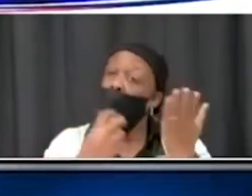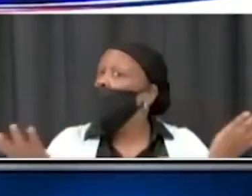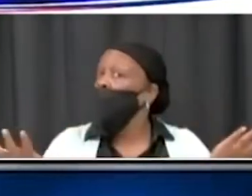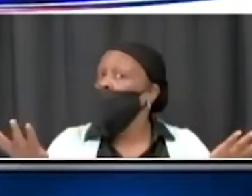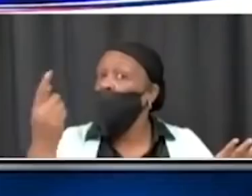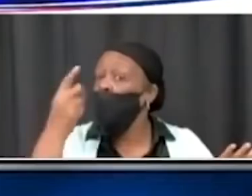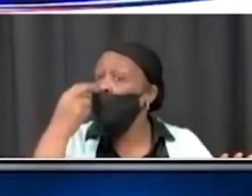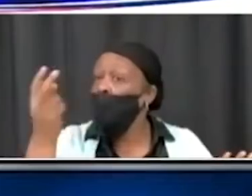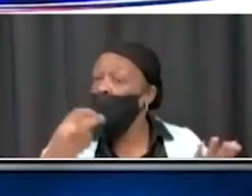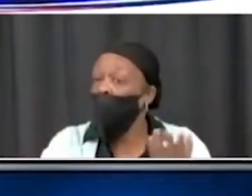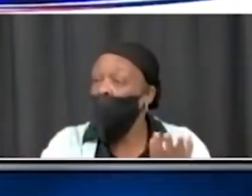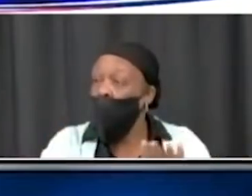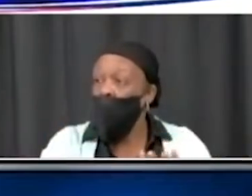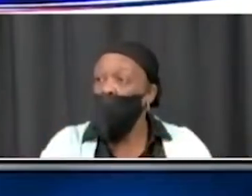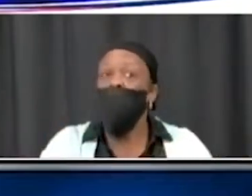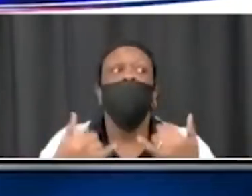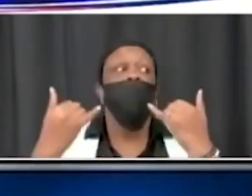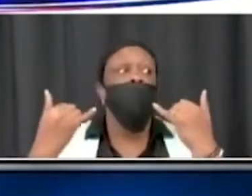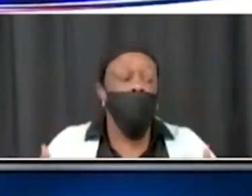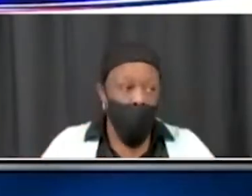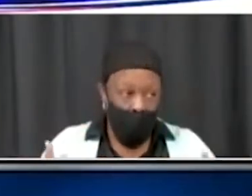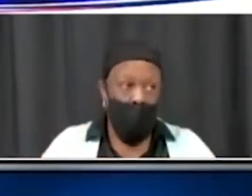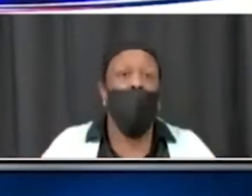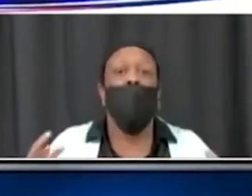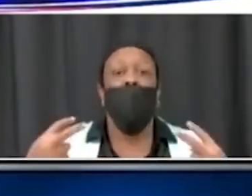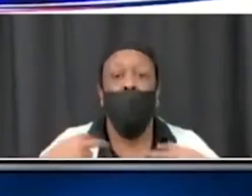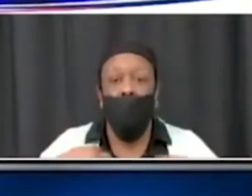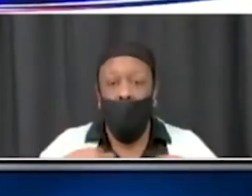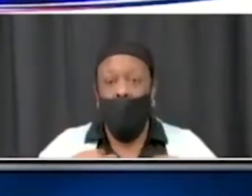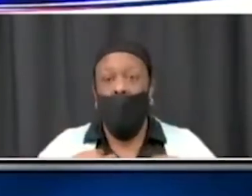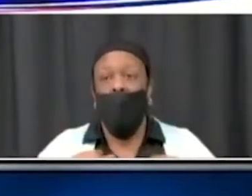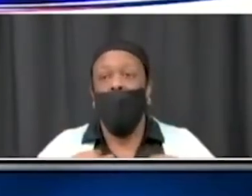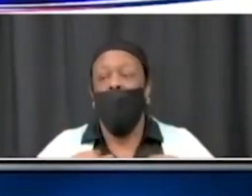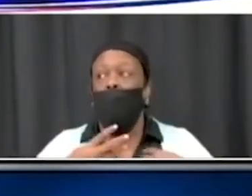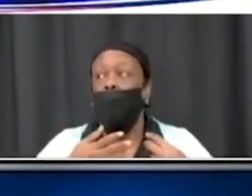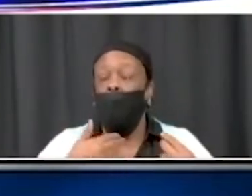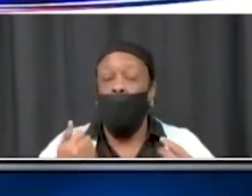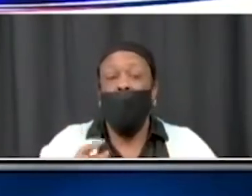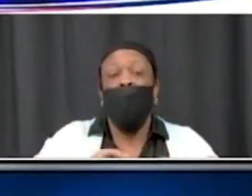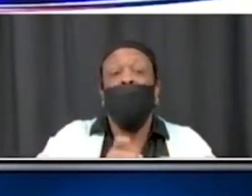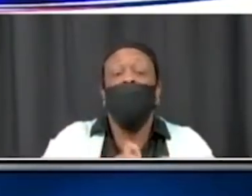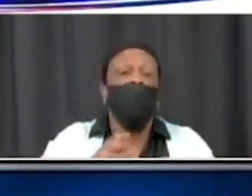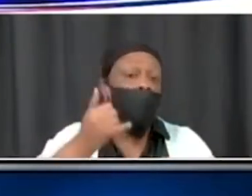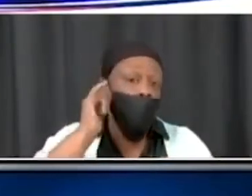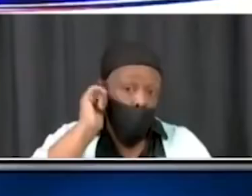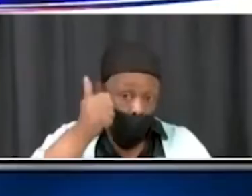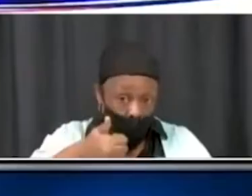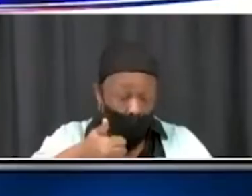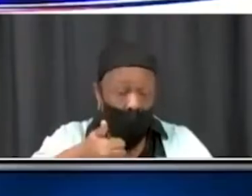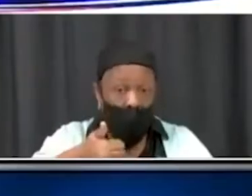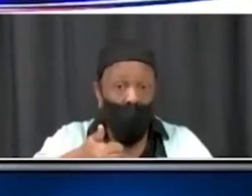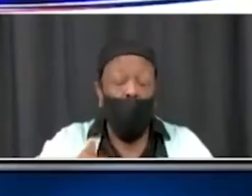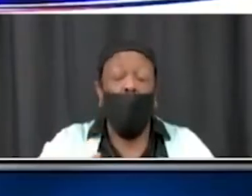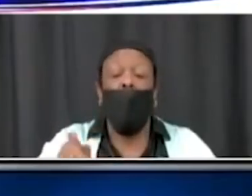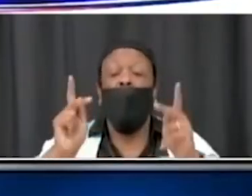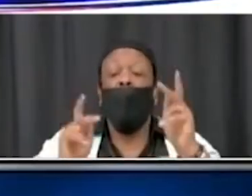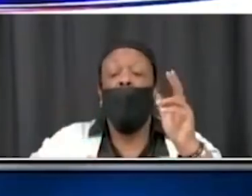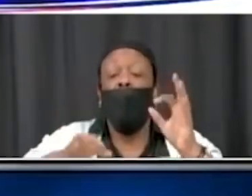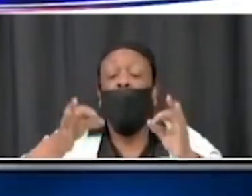been distributed. And so, effective tomorrow, persons would be